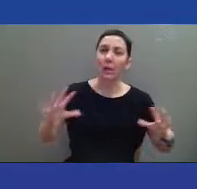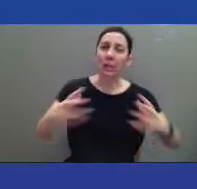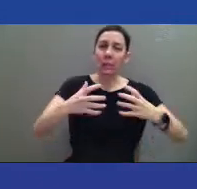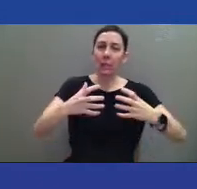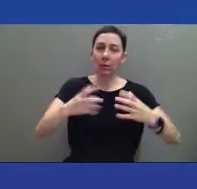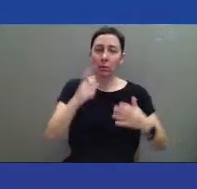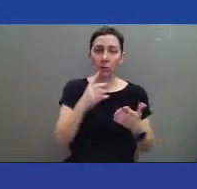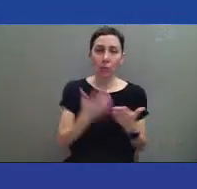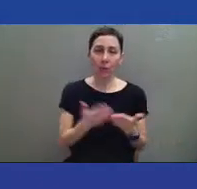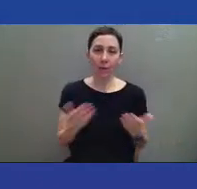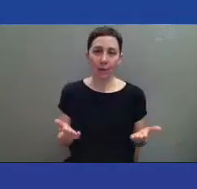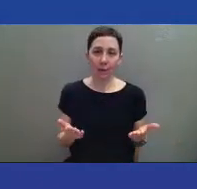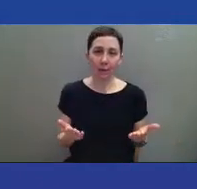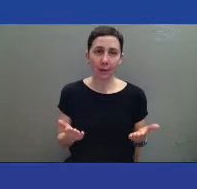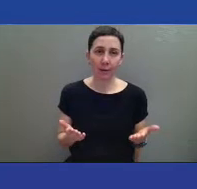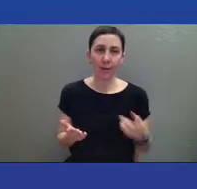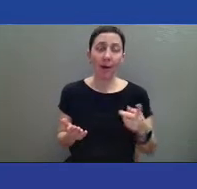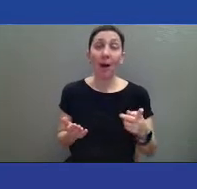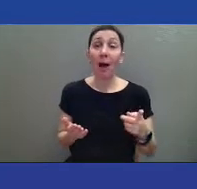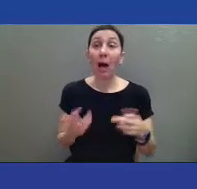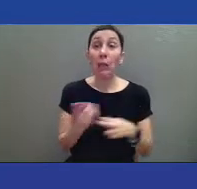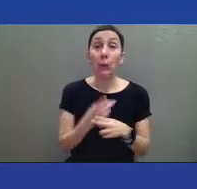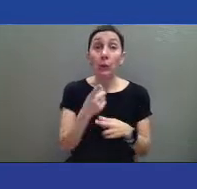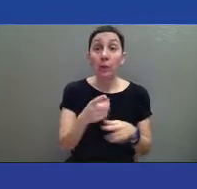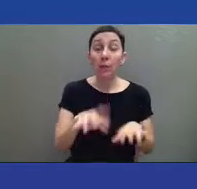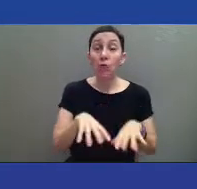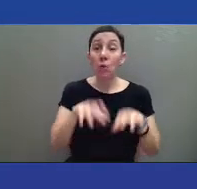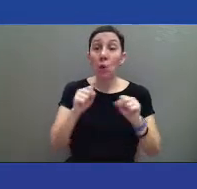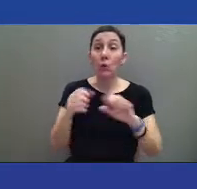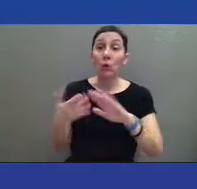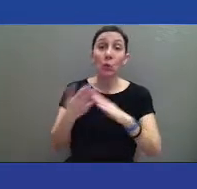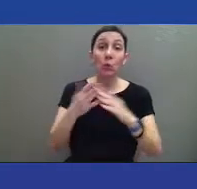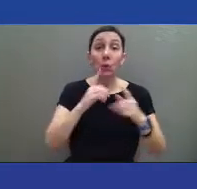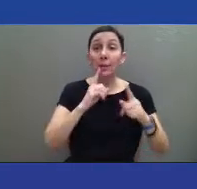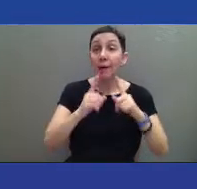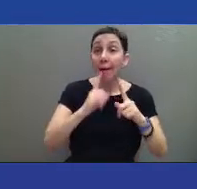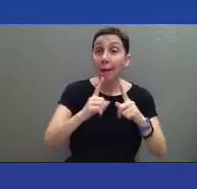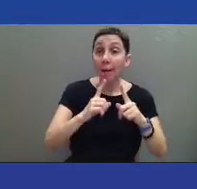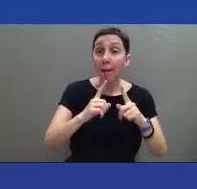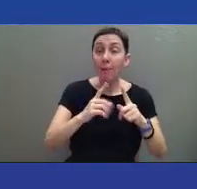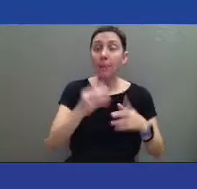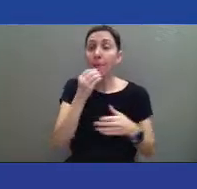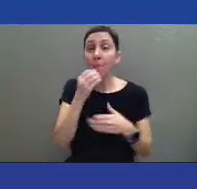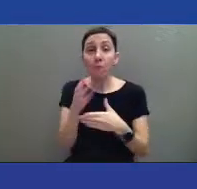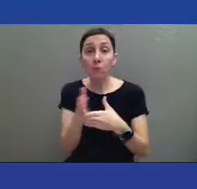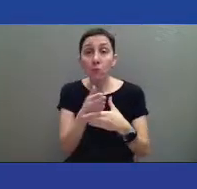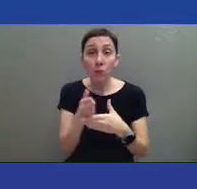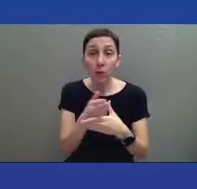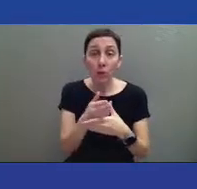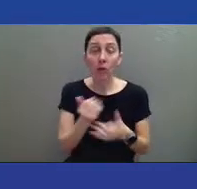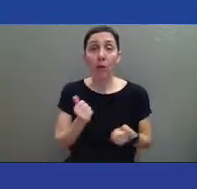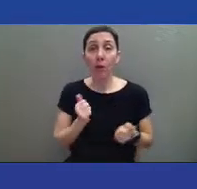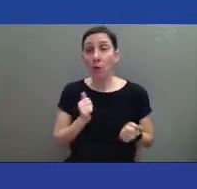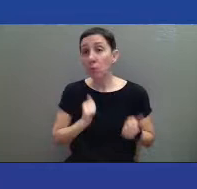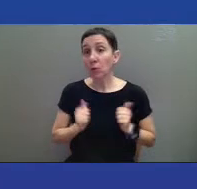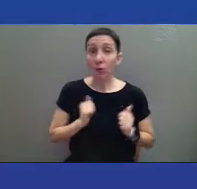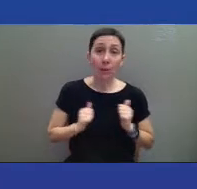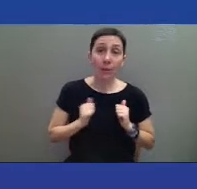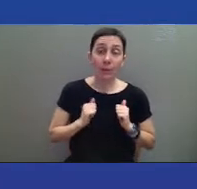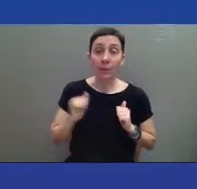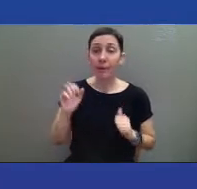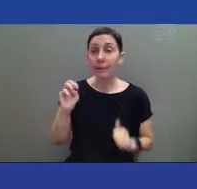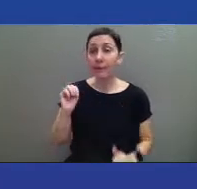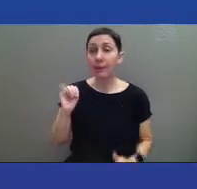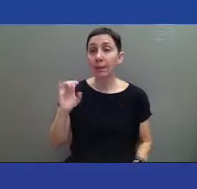host community dialogues, to host food sharing, performances, microagriculture,